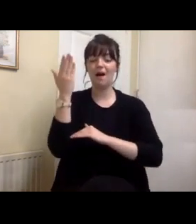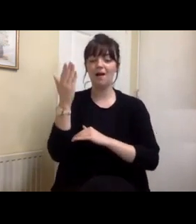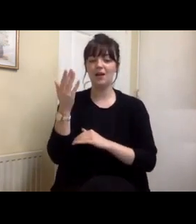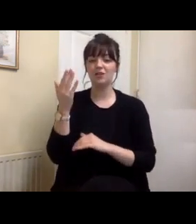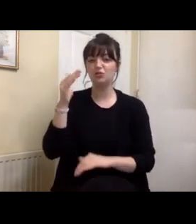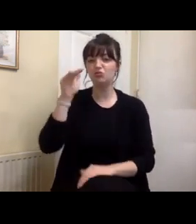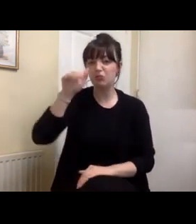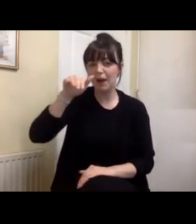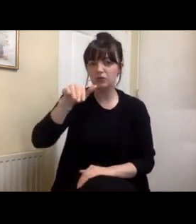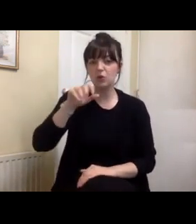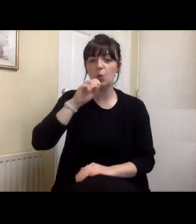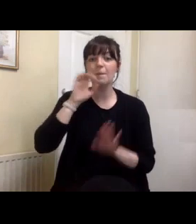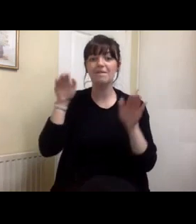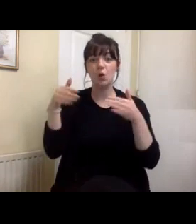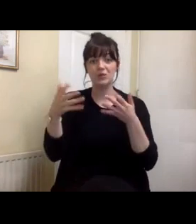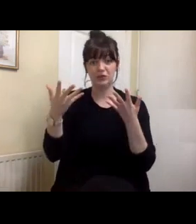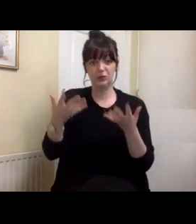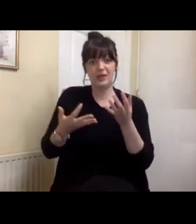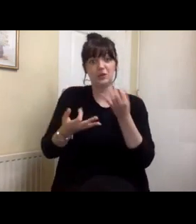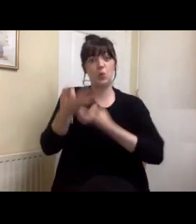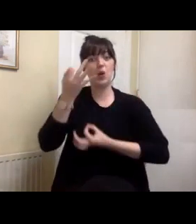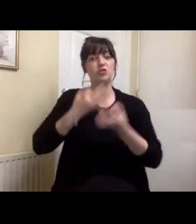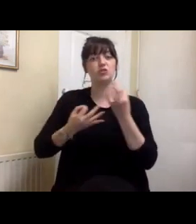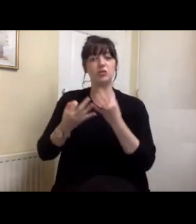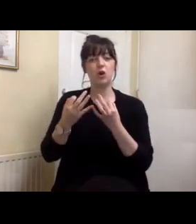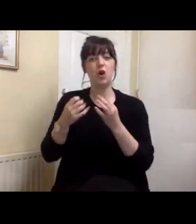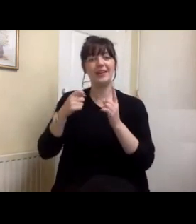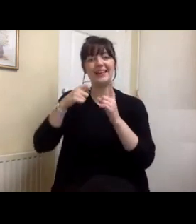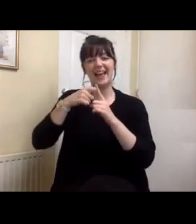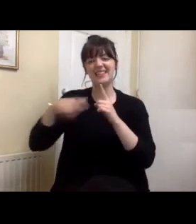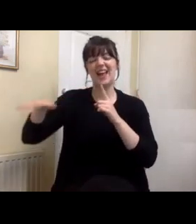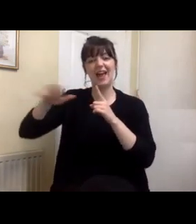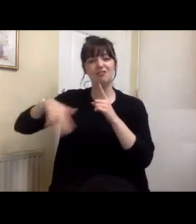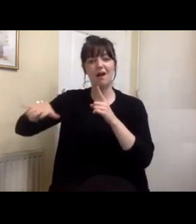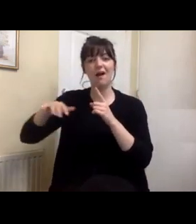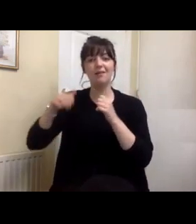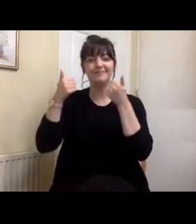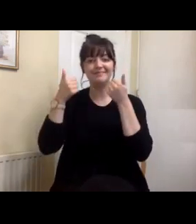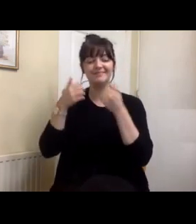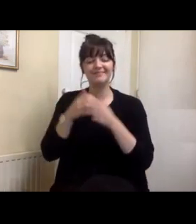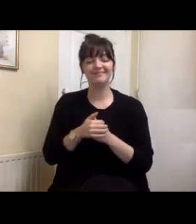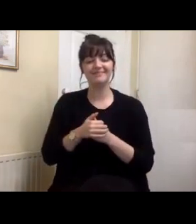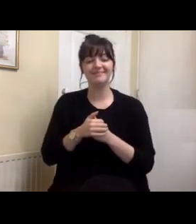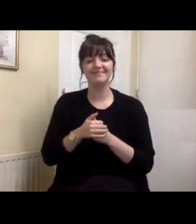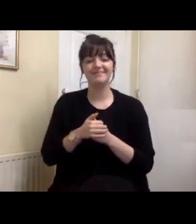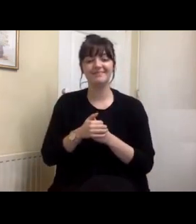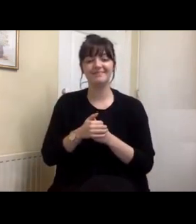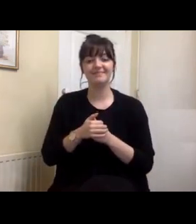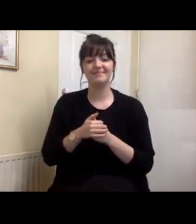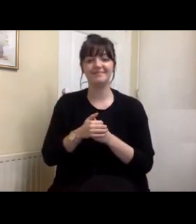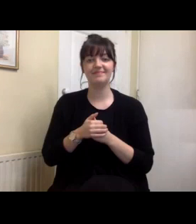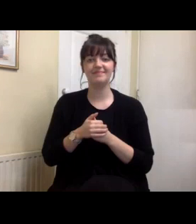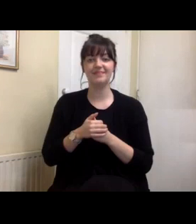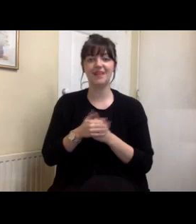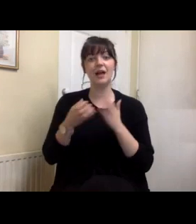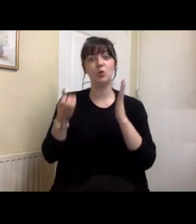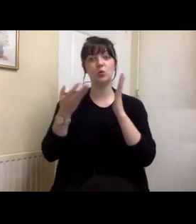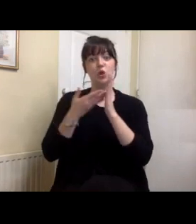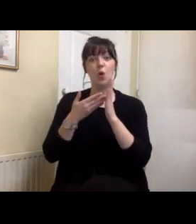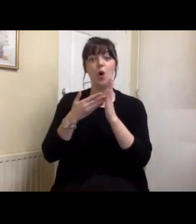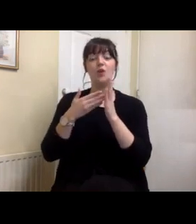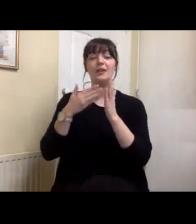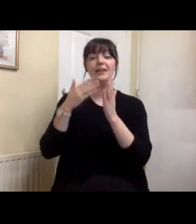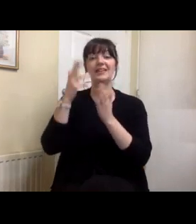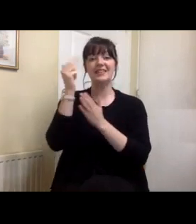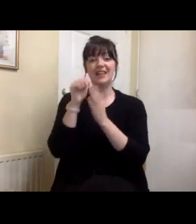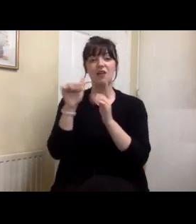to be focusing tonight's questions, of course, on the Kent side of the route that we're focusing on this evening, and on the design refinement consultation. We'll take a